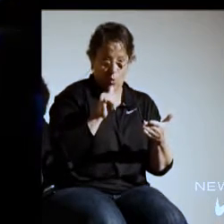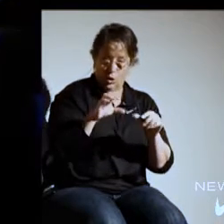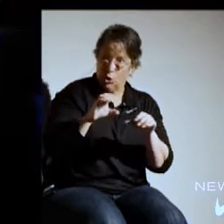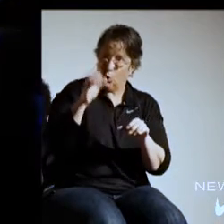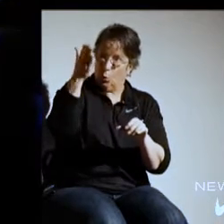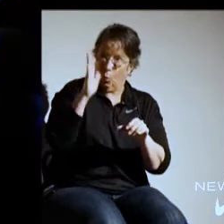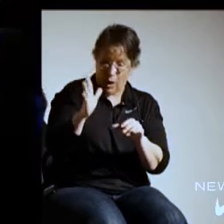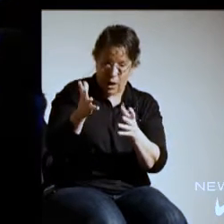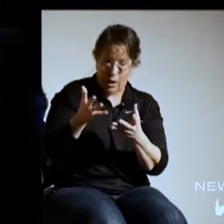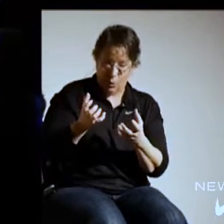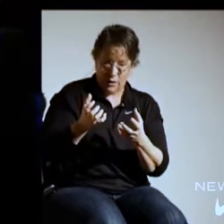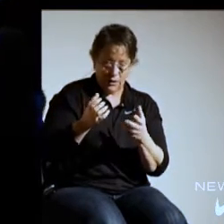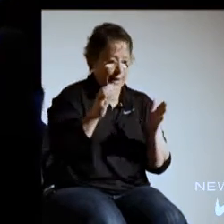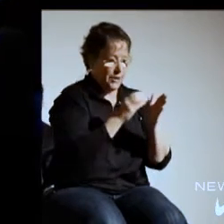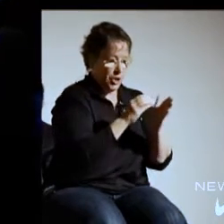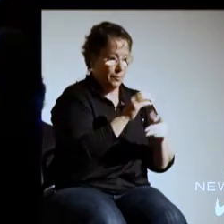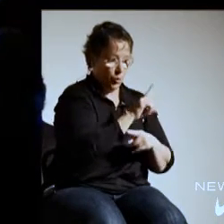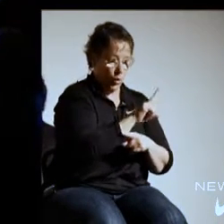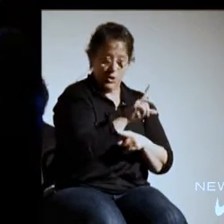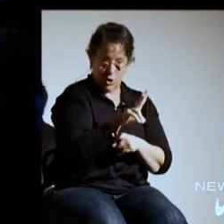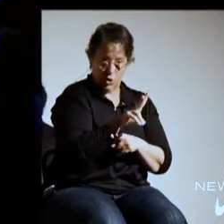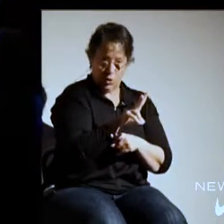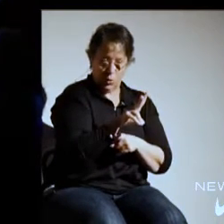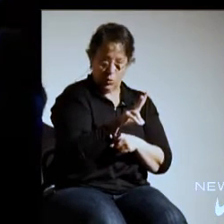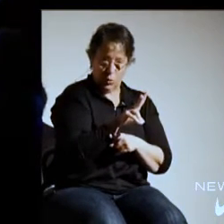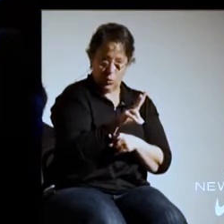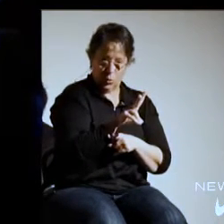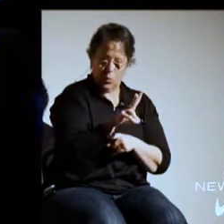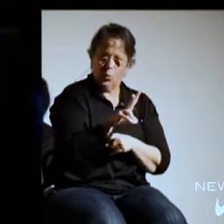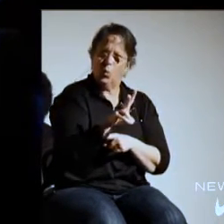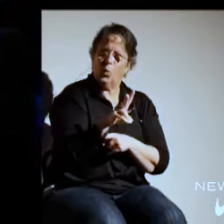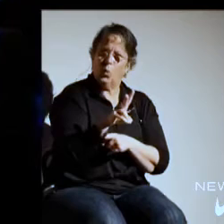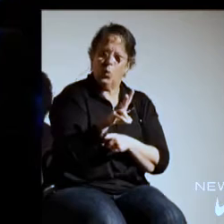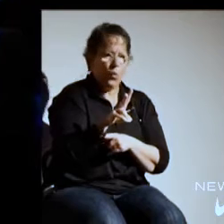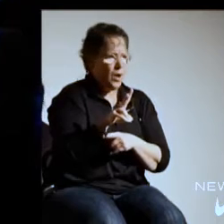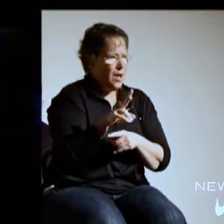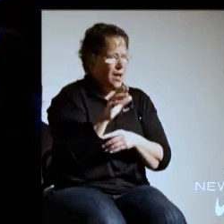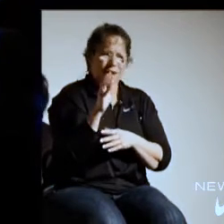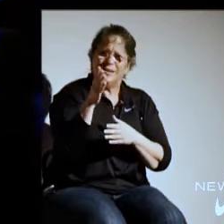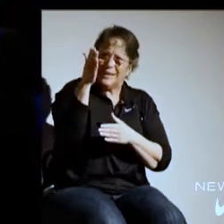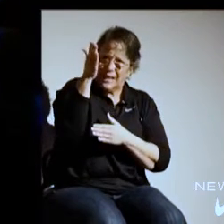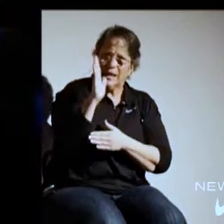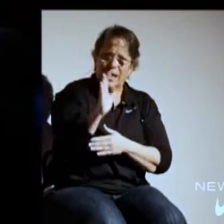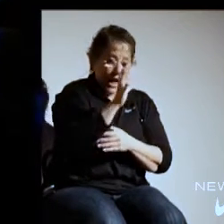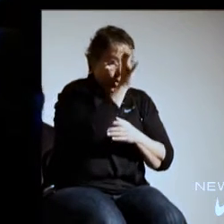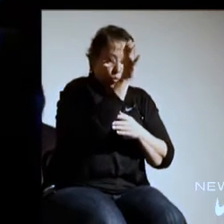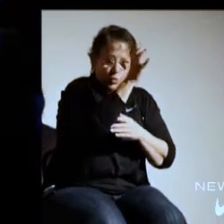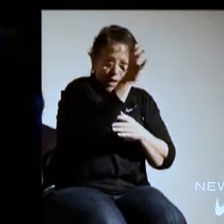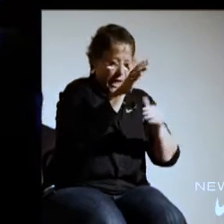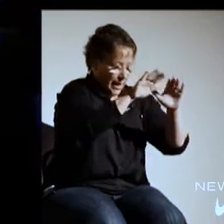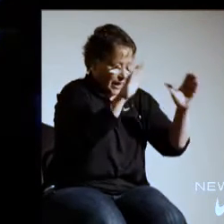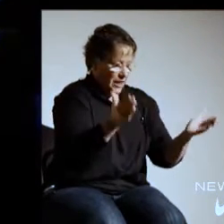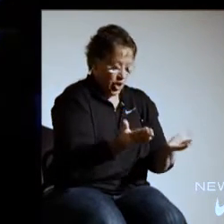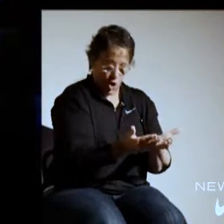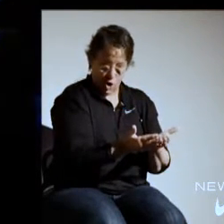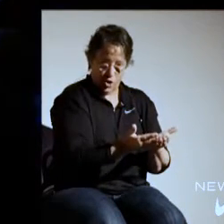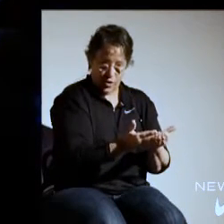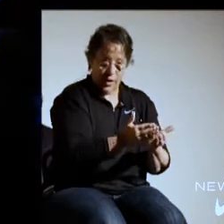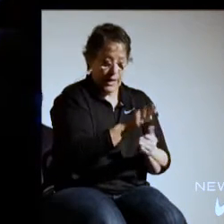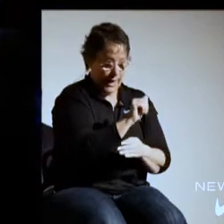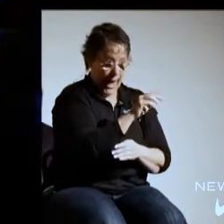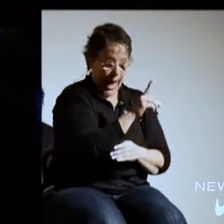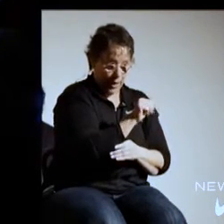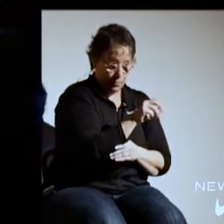In Genesis chapter 1 and 2, we see how God created the earth and He formed Adam and Eve in His image, and He gave